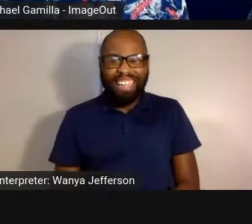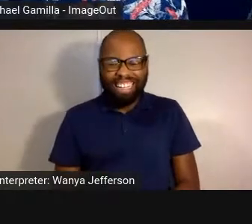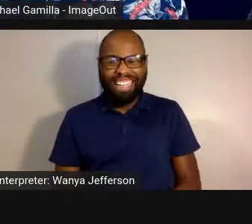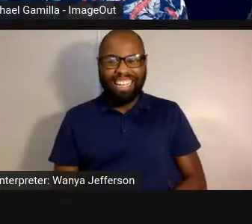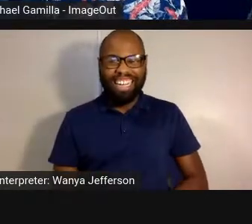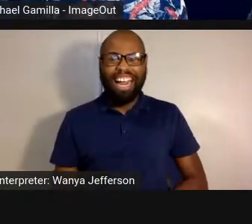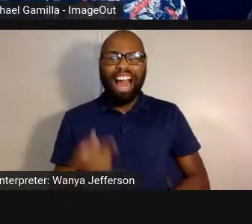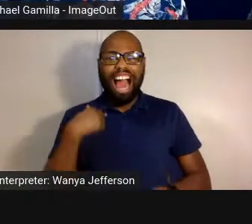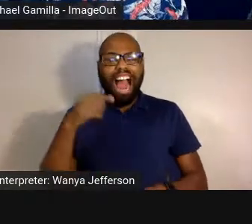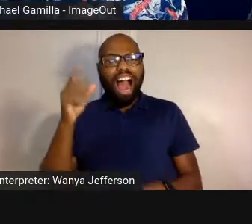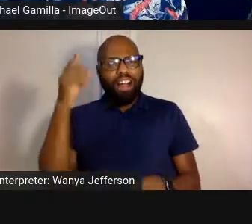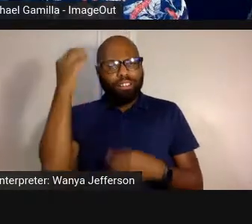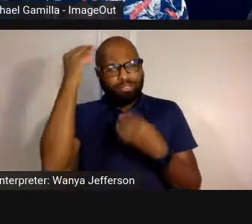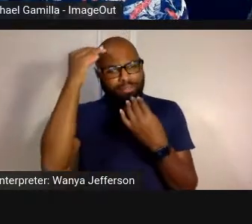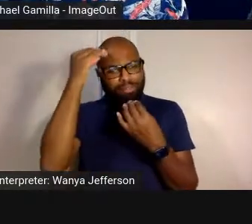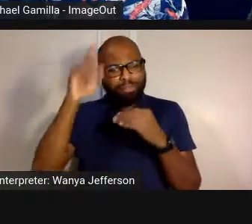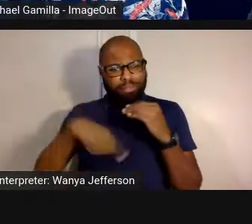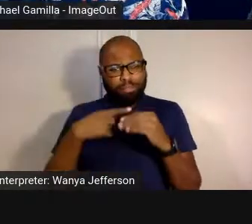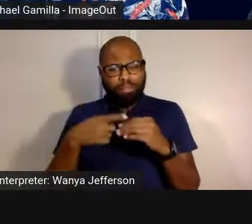I was thinking about